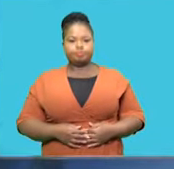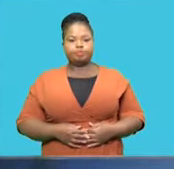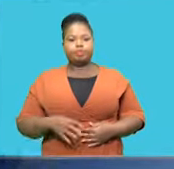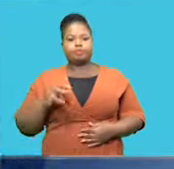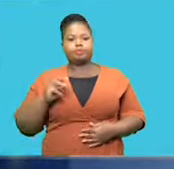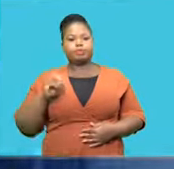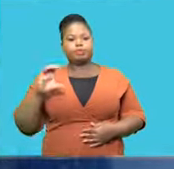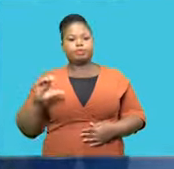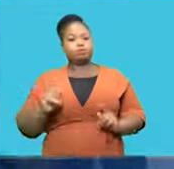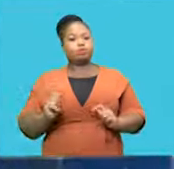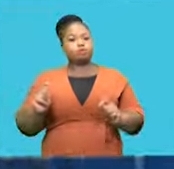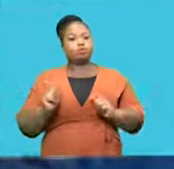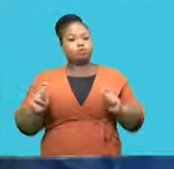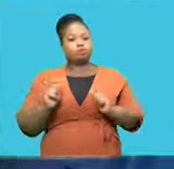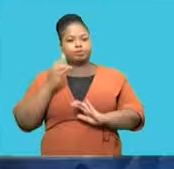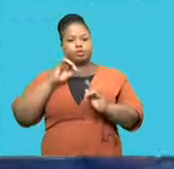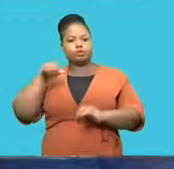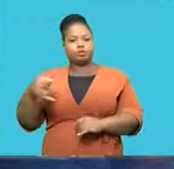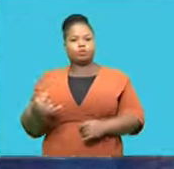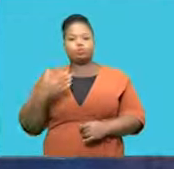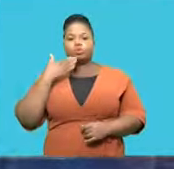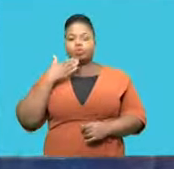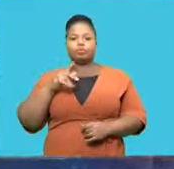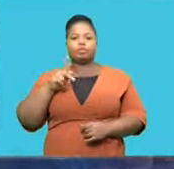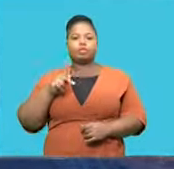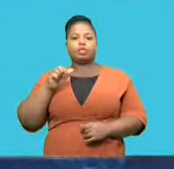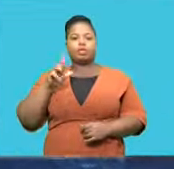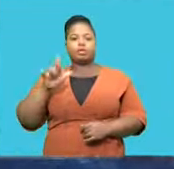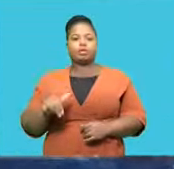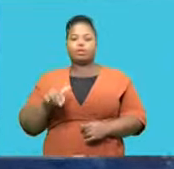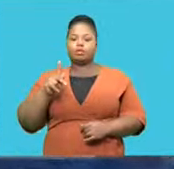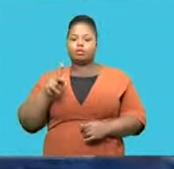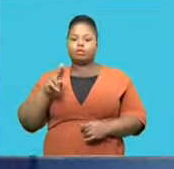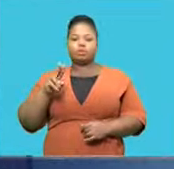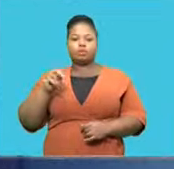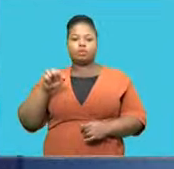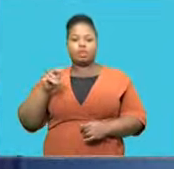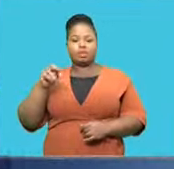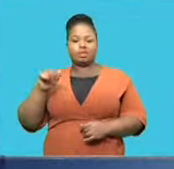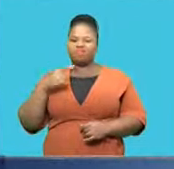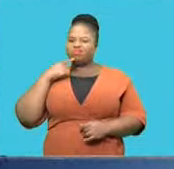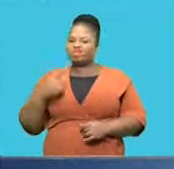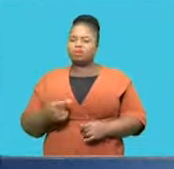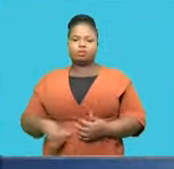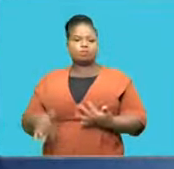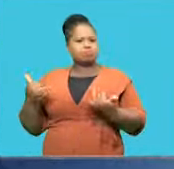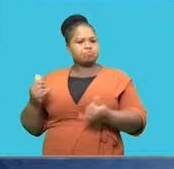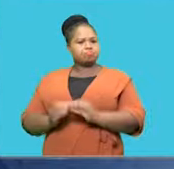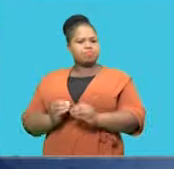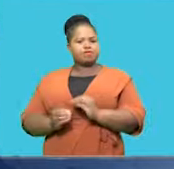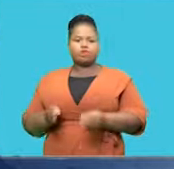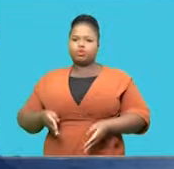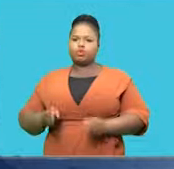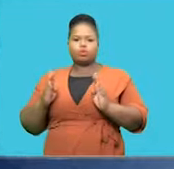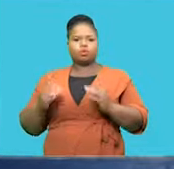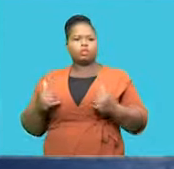U-Mmc wezokuthutha kumkhandlu dolobha waseGoli uKhansela Khini Kunene uthi mkhulu umehluko osodalwe umkhankaso wokulungiswa kwemigwaqo